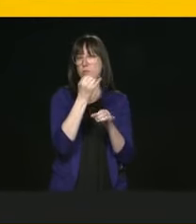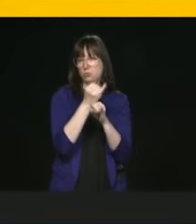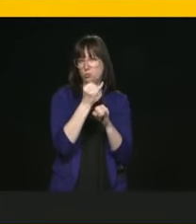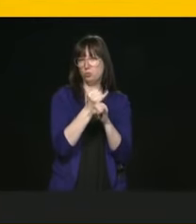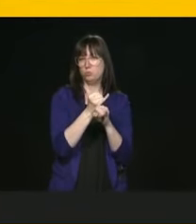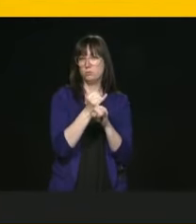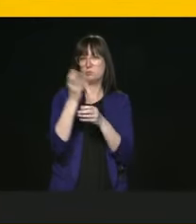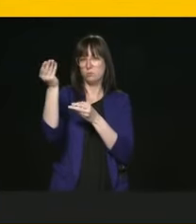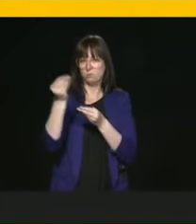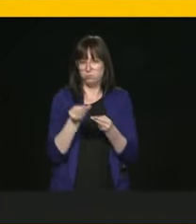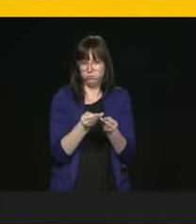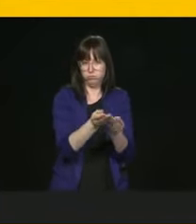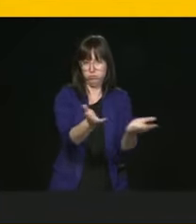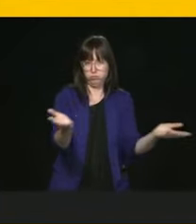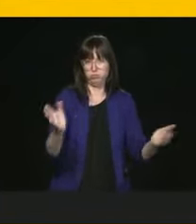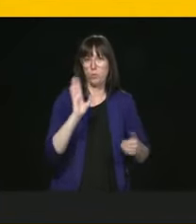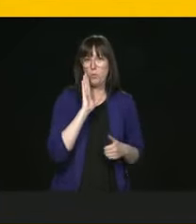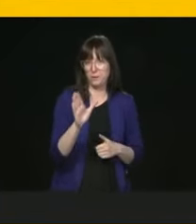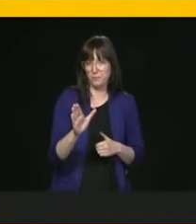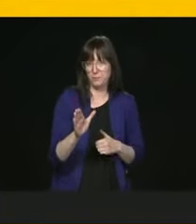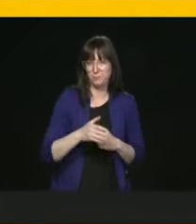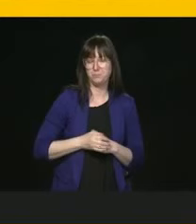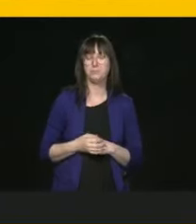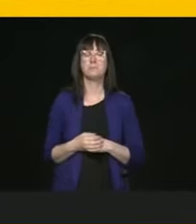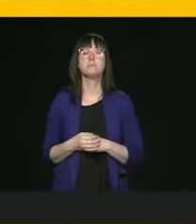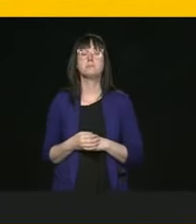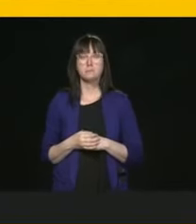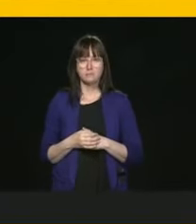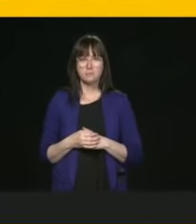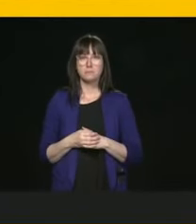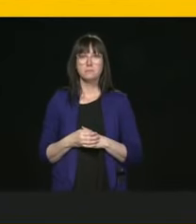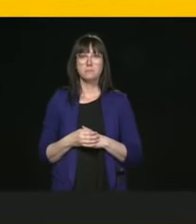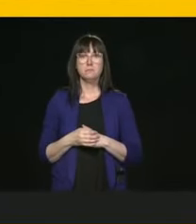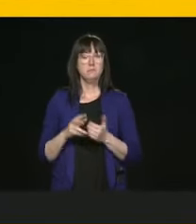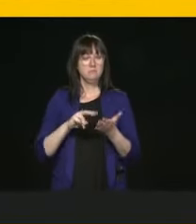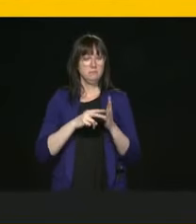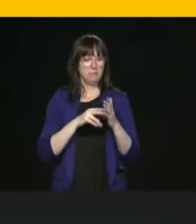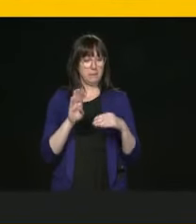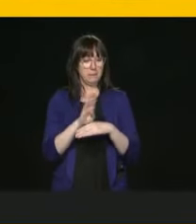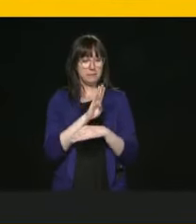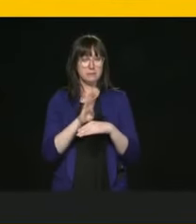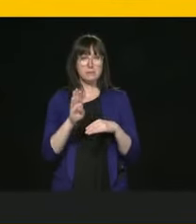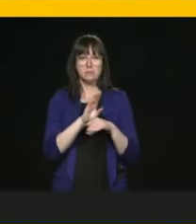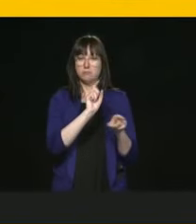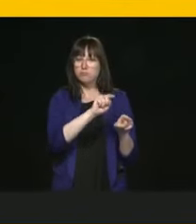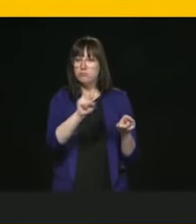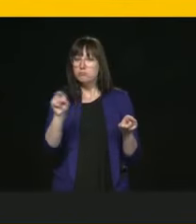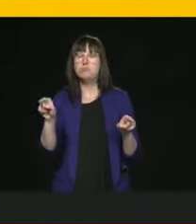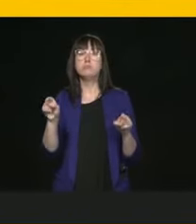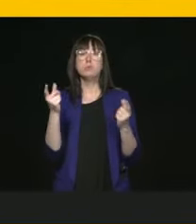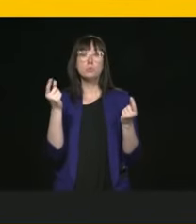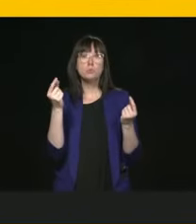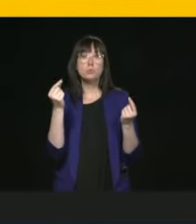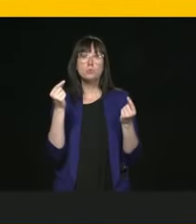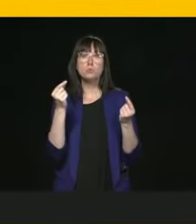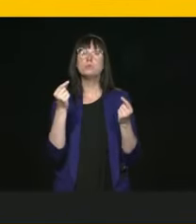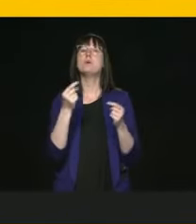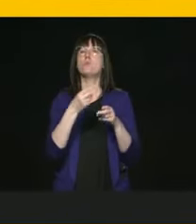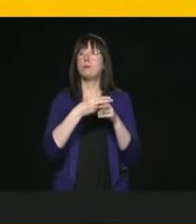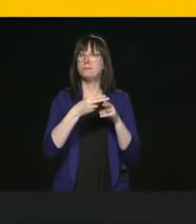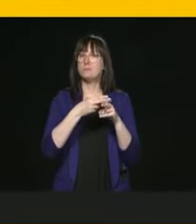of Indigenous Associations. This will allow them to get an interest-free short-term loan